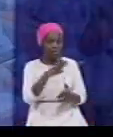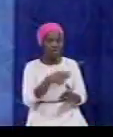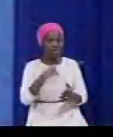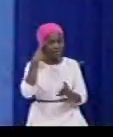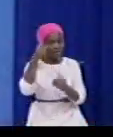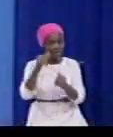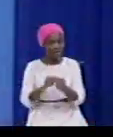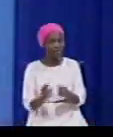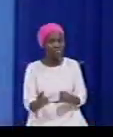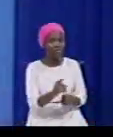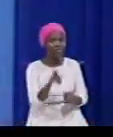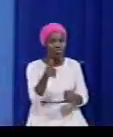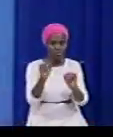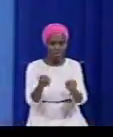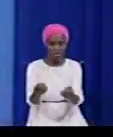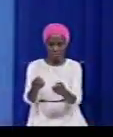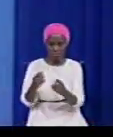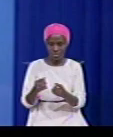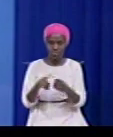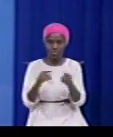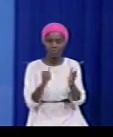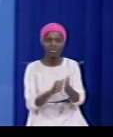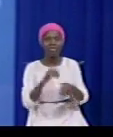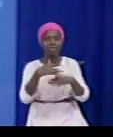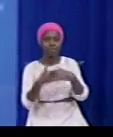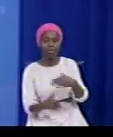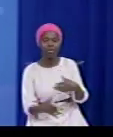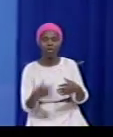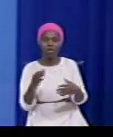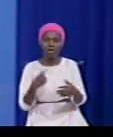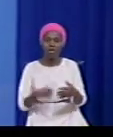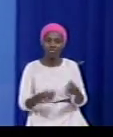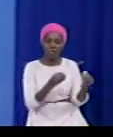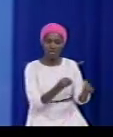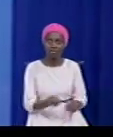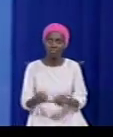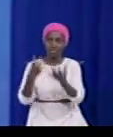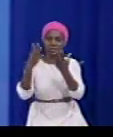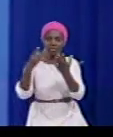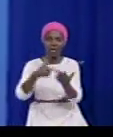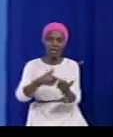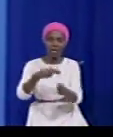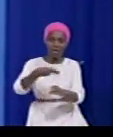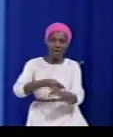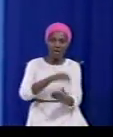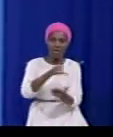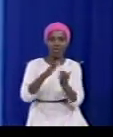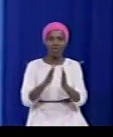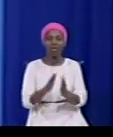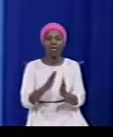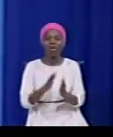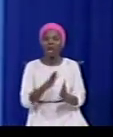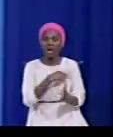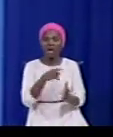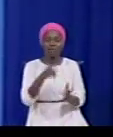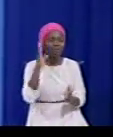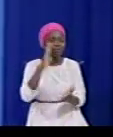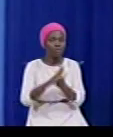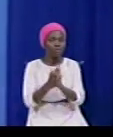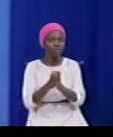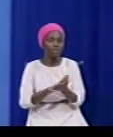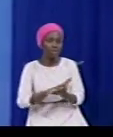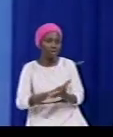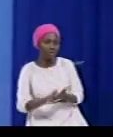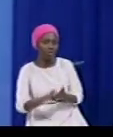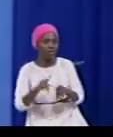that blood of the sacrificial lamb, and then you'll be clean. Put away the evil of your